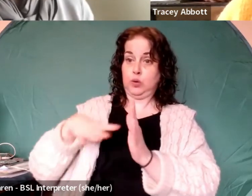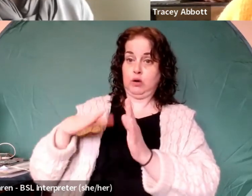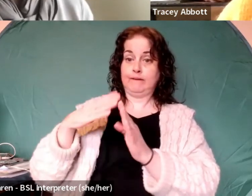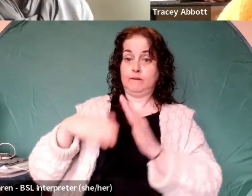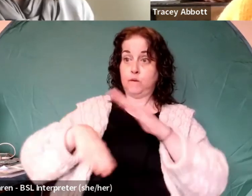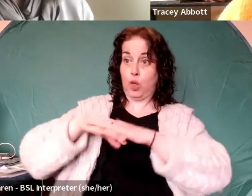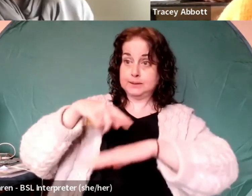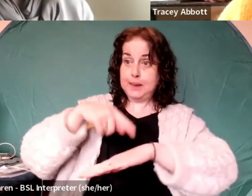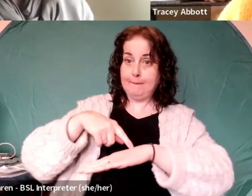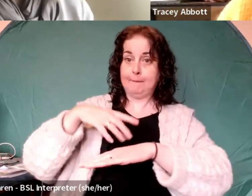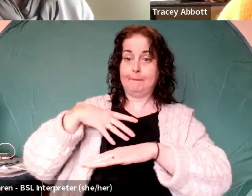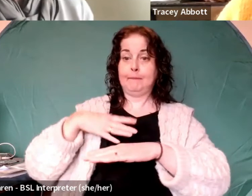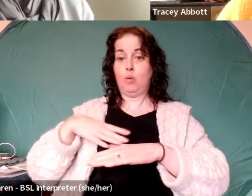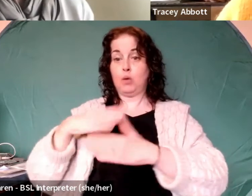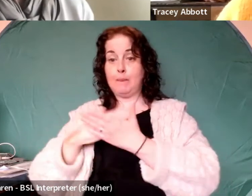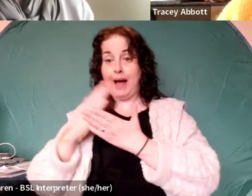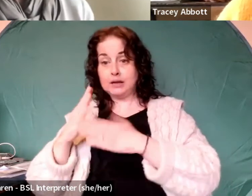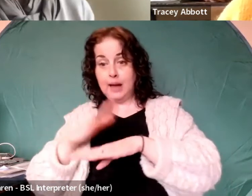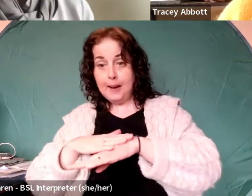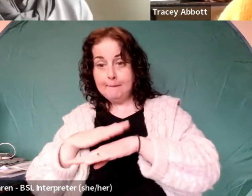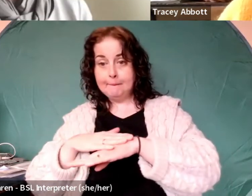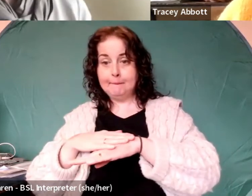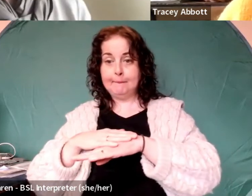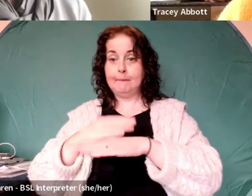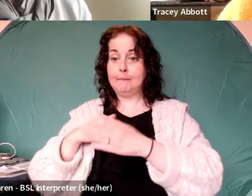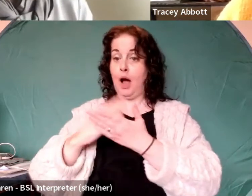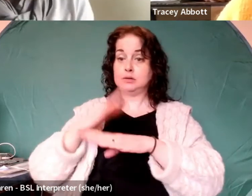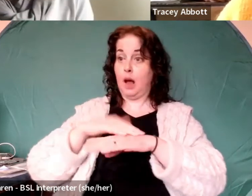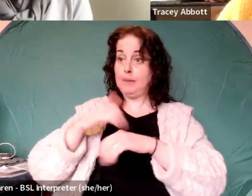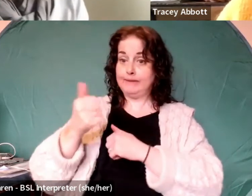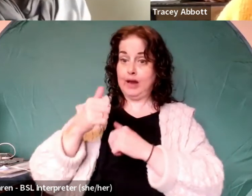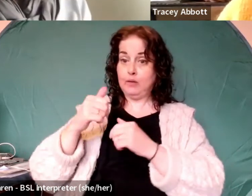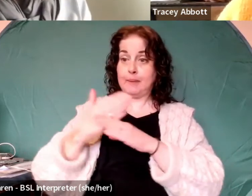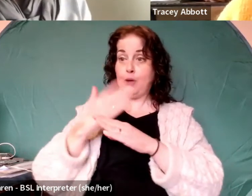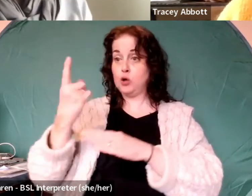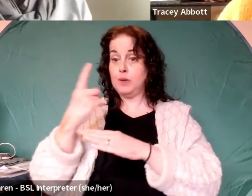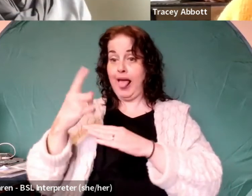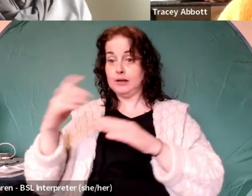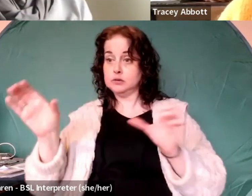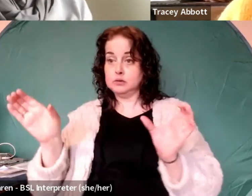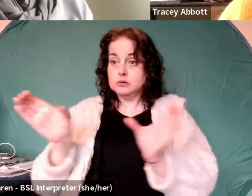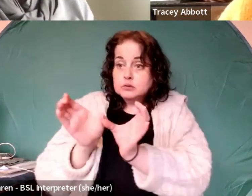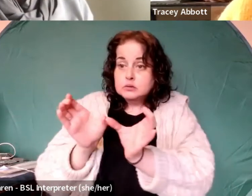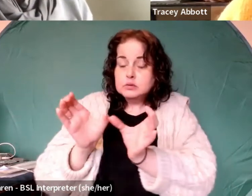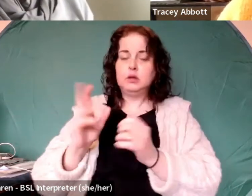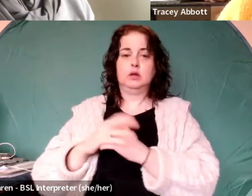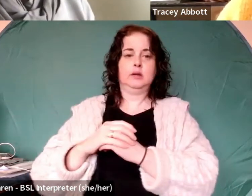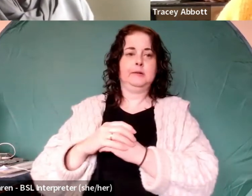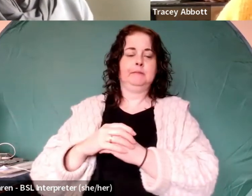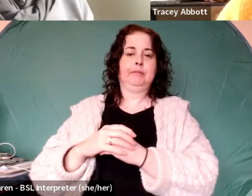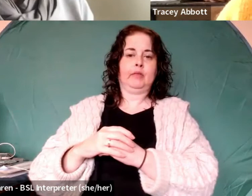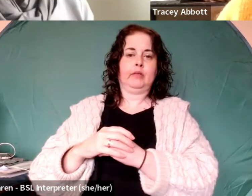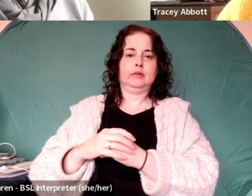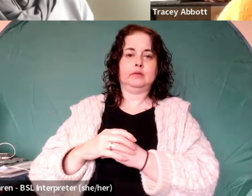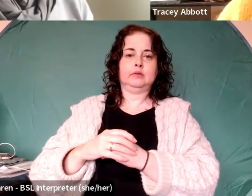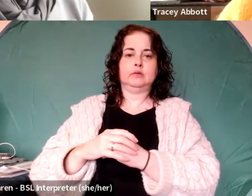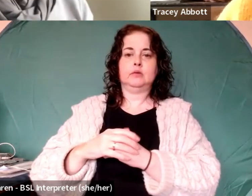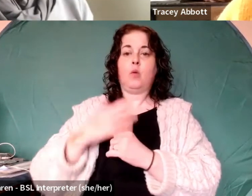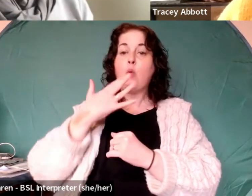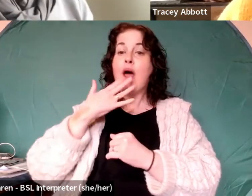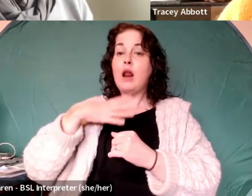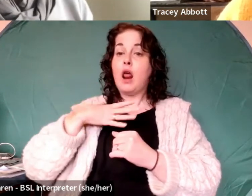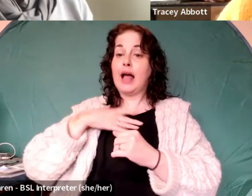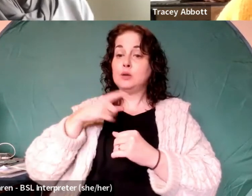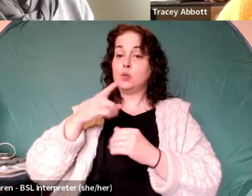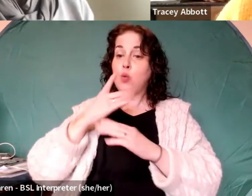work full time? Would you rather work part time? If you'd rather work part time, that's fine. We can employ someone else to make it, it's kind of, and when would you like to work